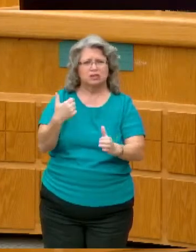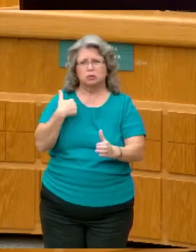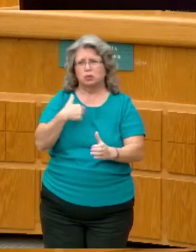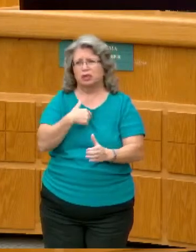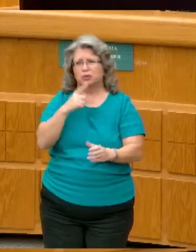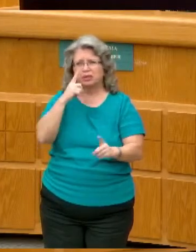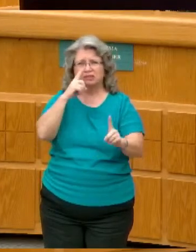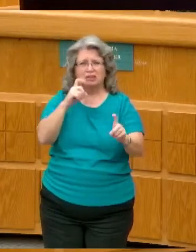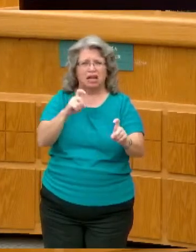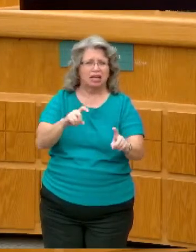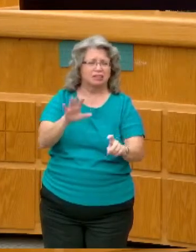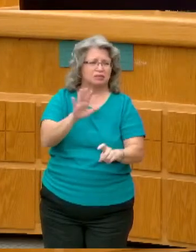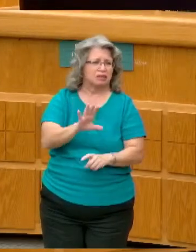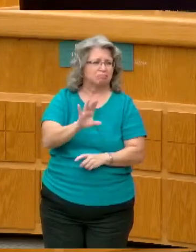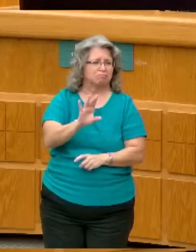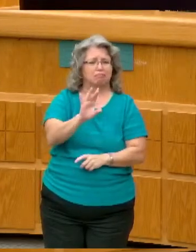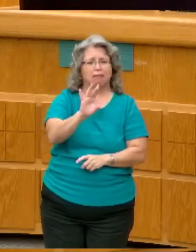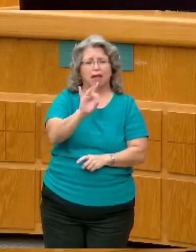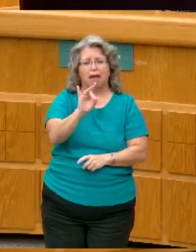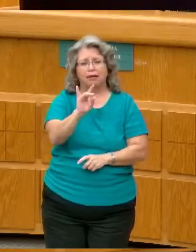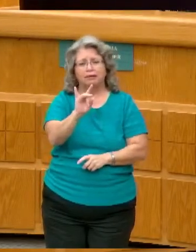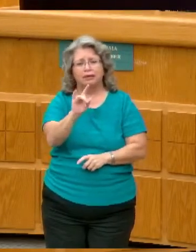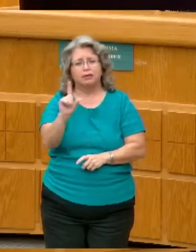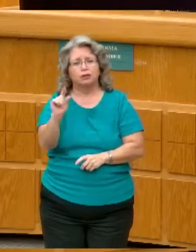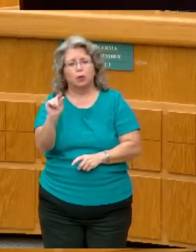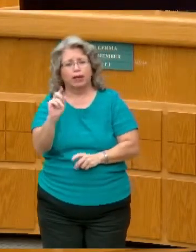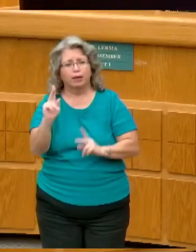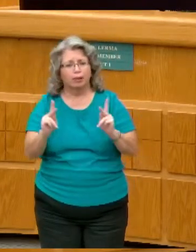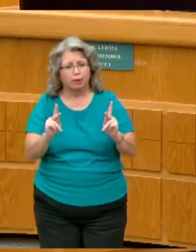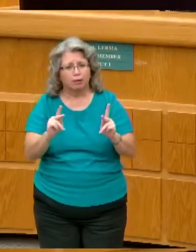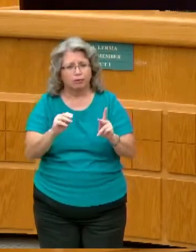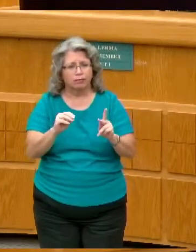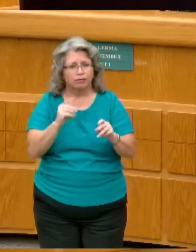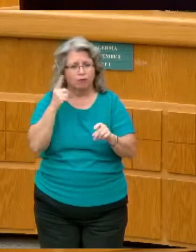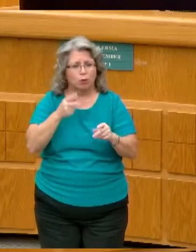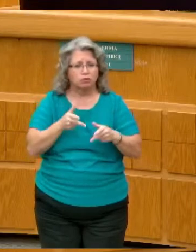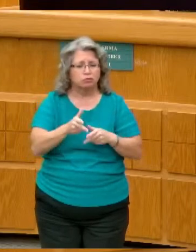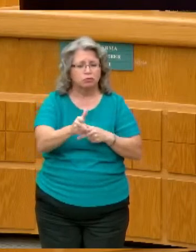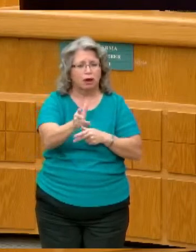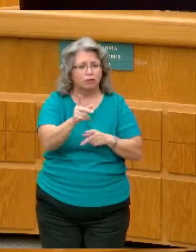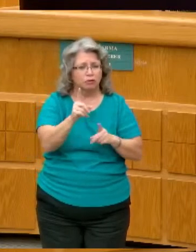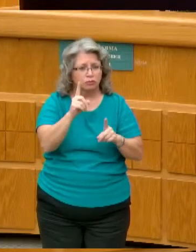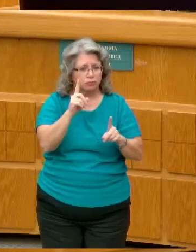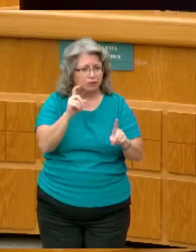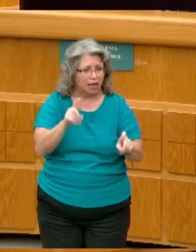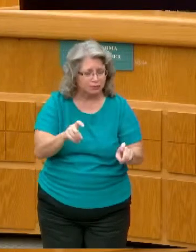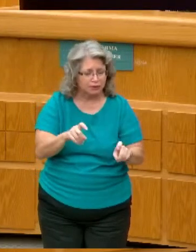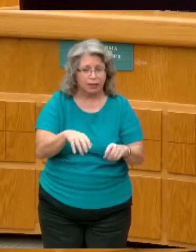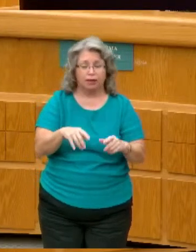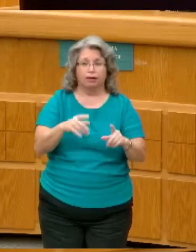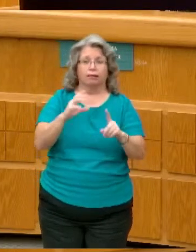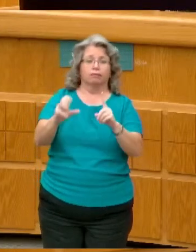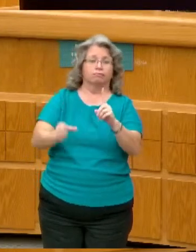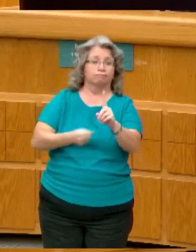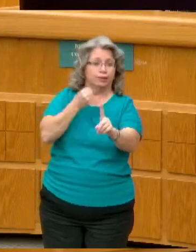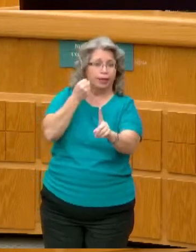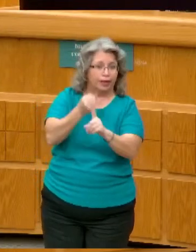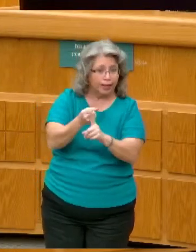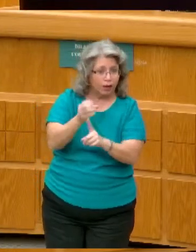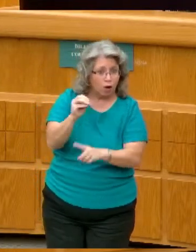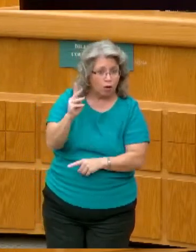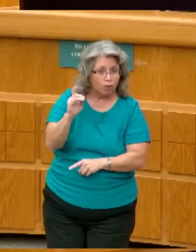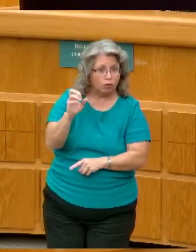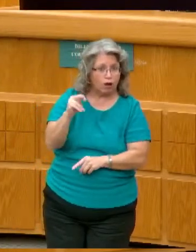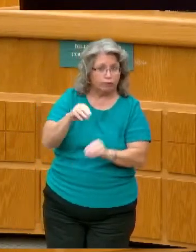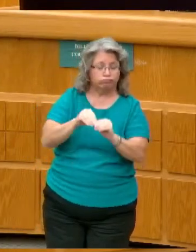about 18, 20 people in our drive-through. And then once Omicron came to our doorstep, we started seeing thousands